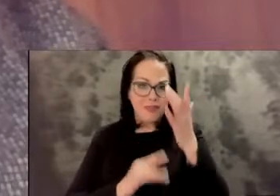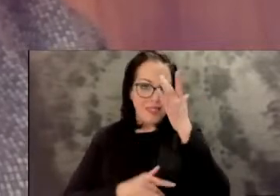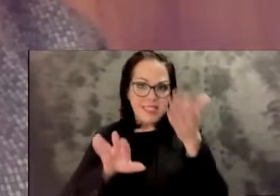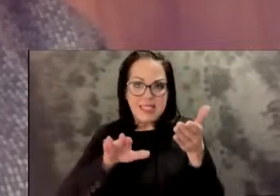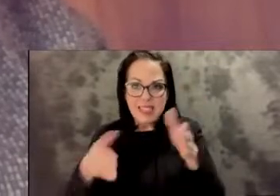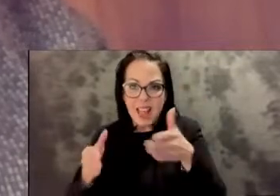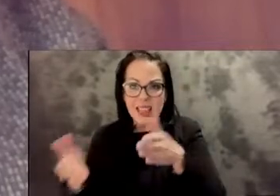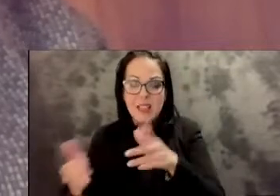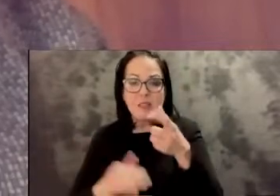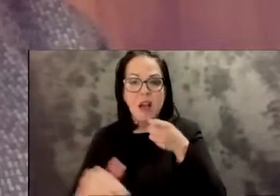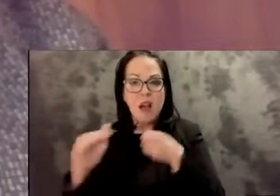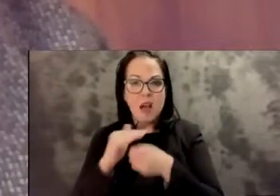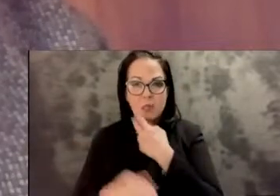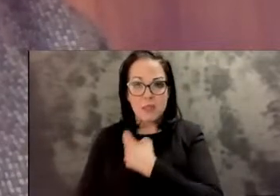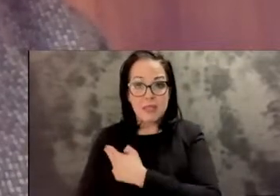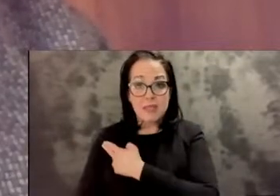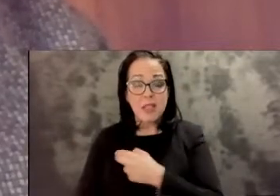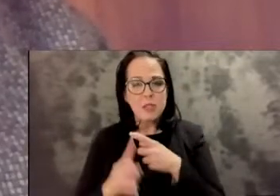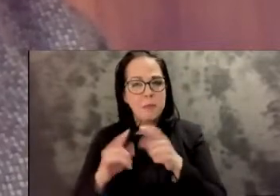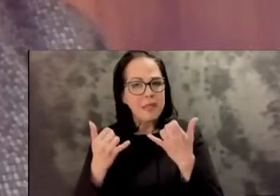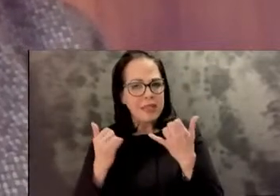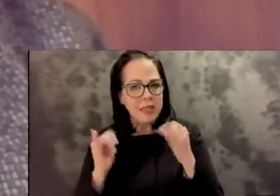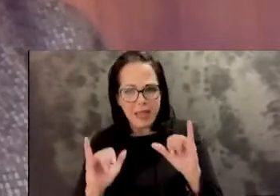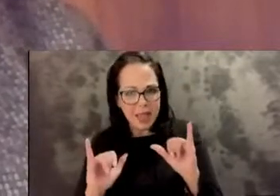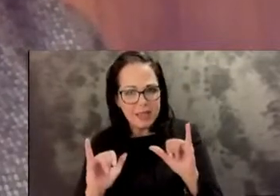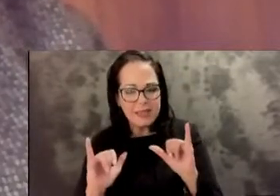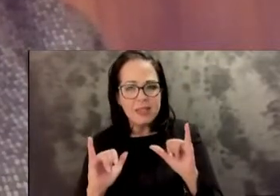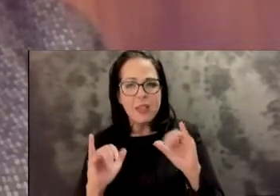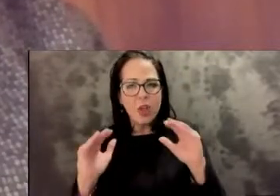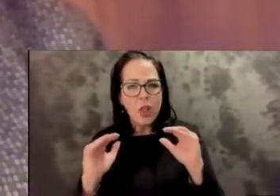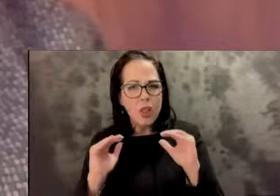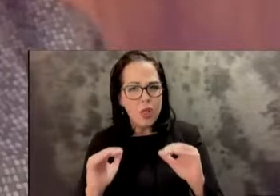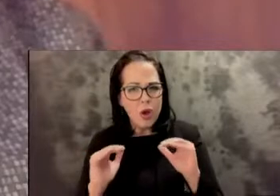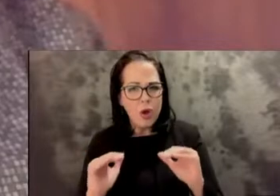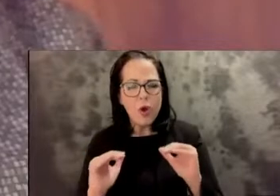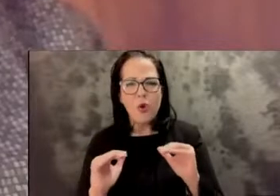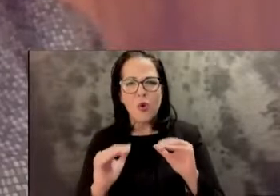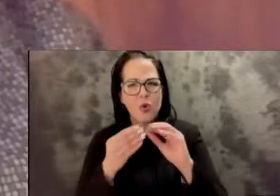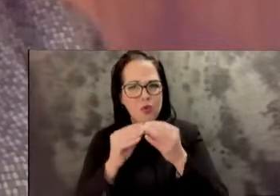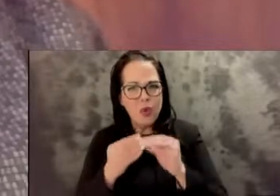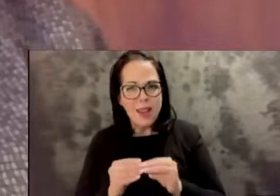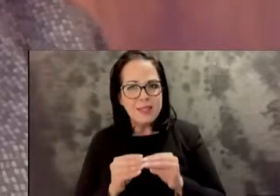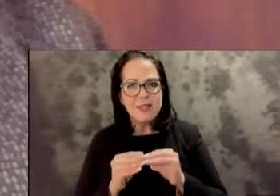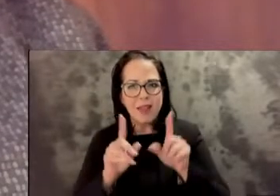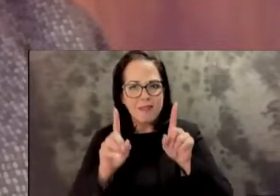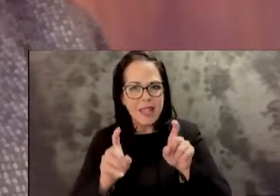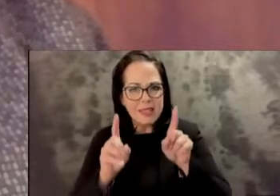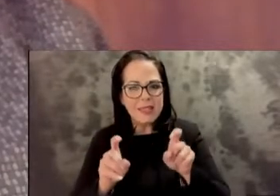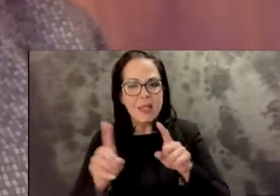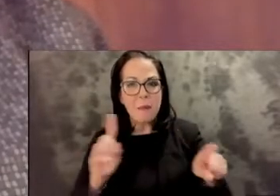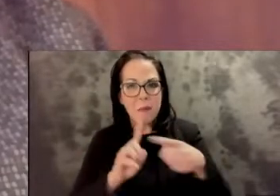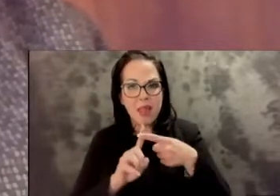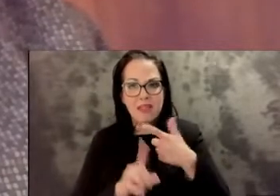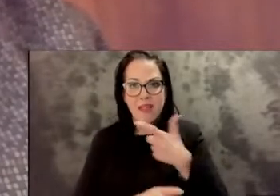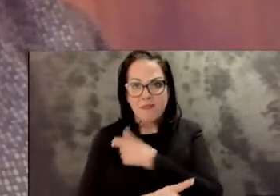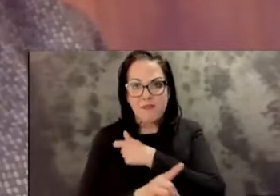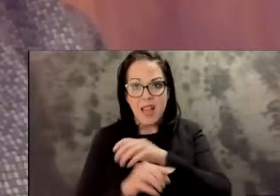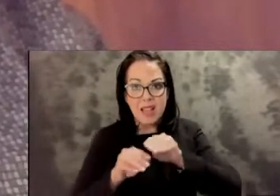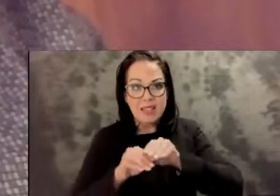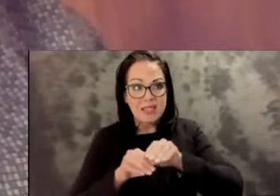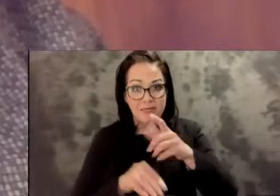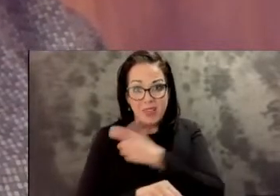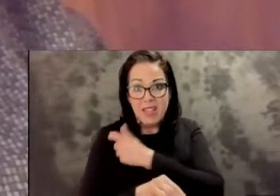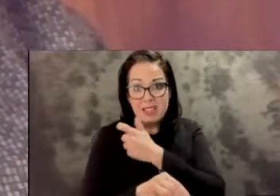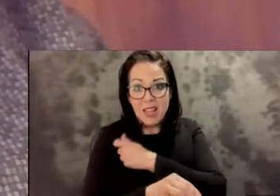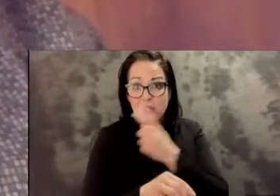hospitalization, and yet the lowest rates of testing and vaccination in the Latinx communities,